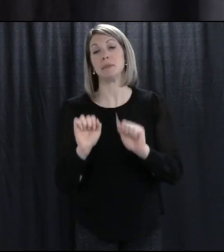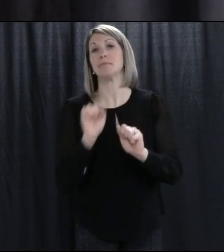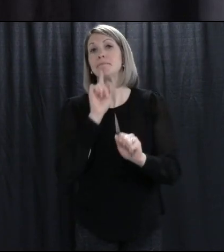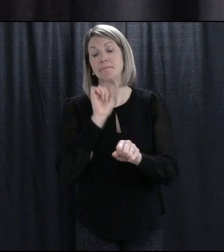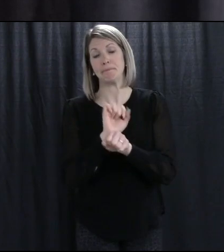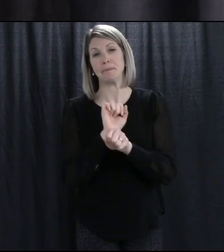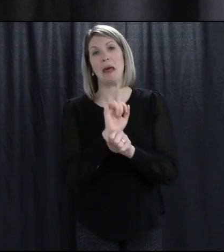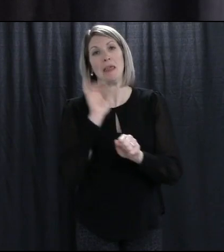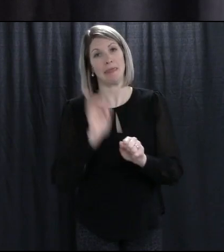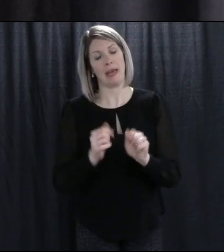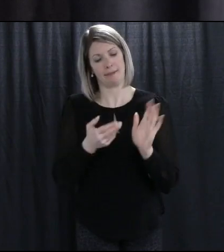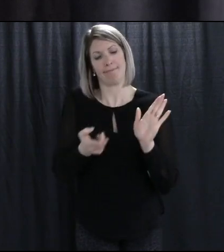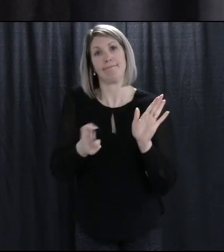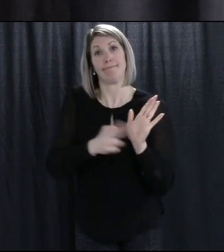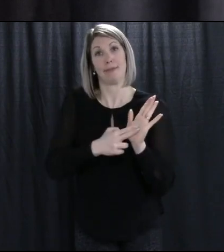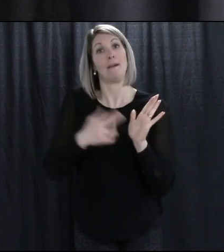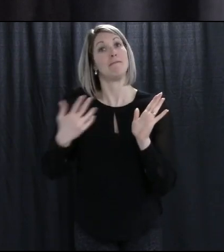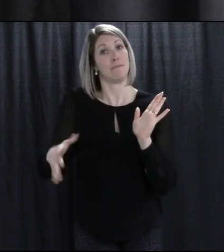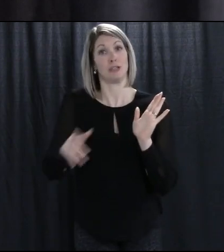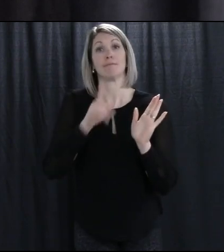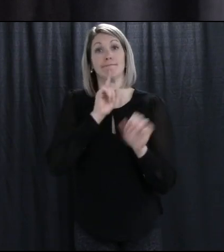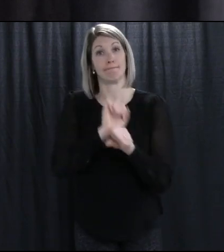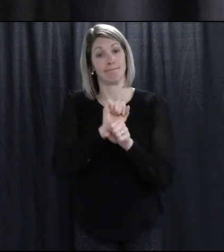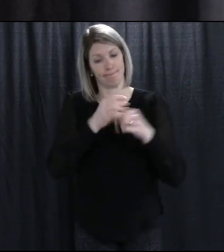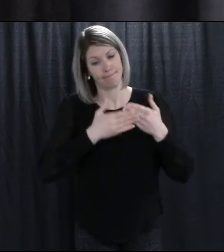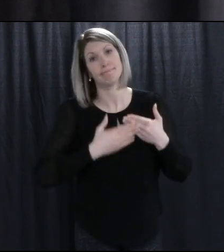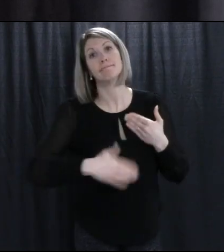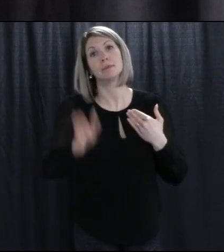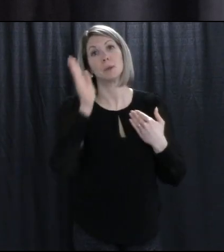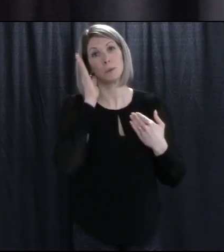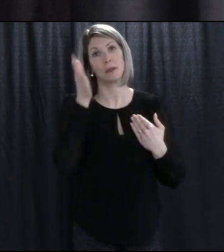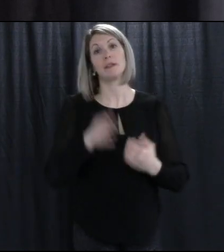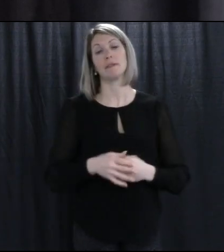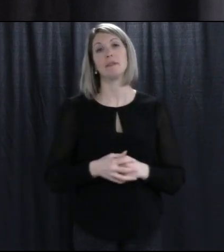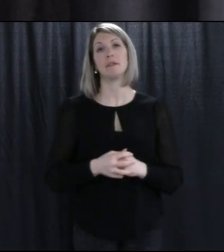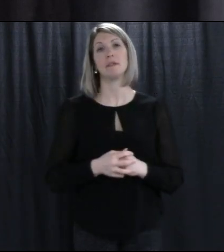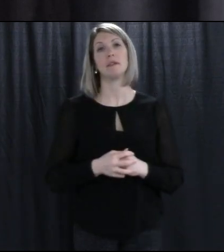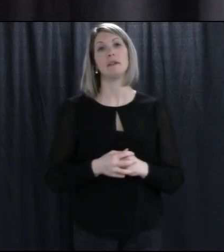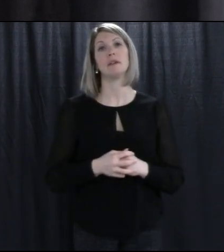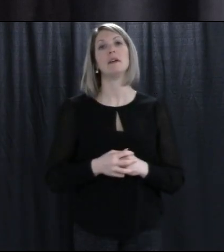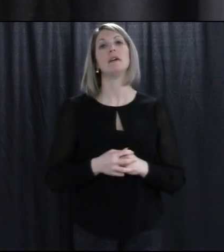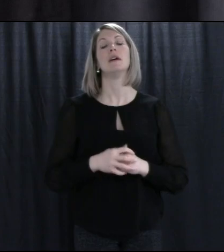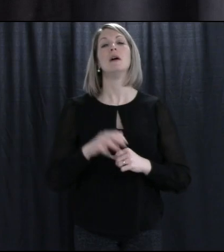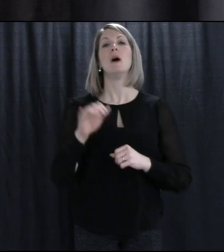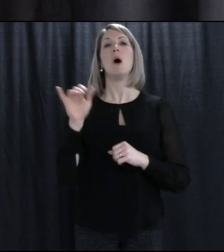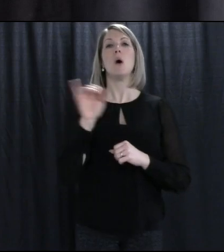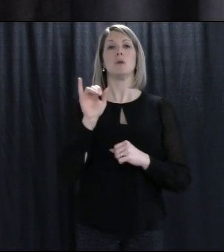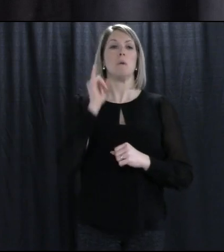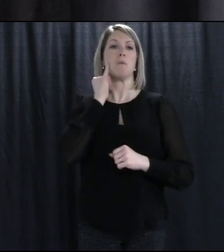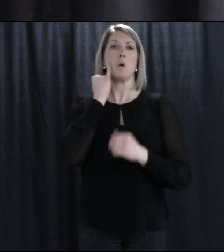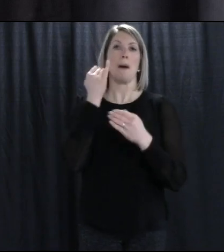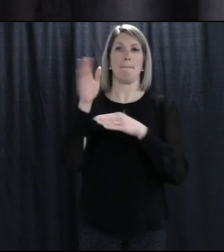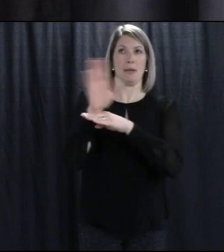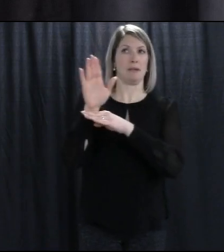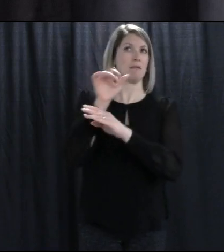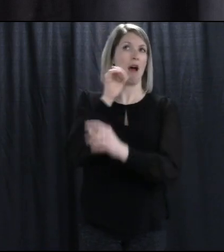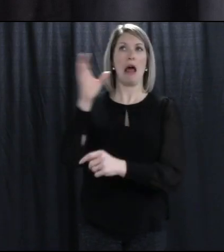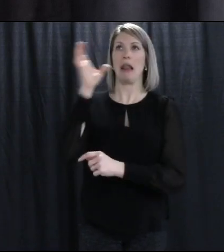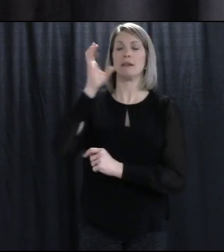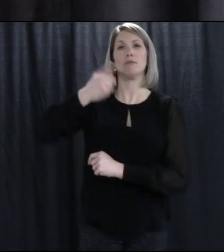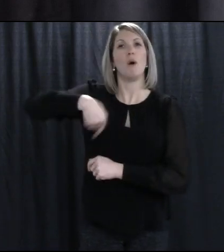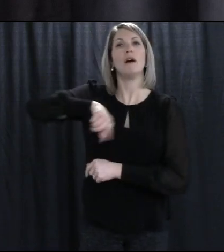under this Act. For corporations, the fine would be anywhere from $5,000 to